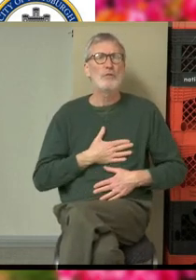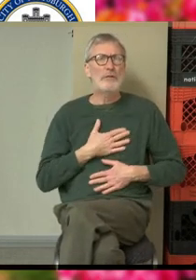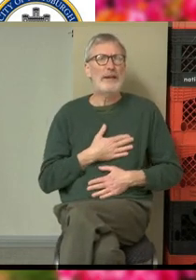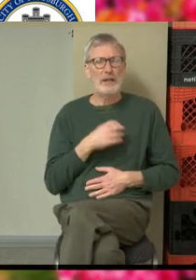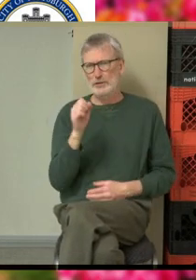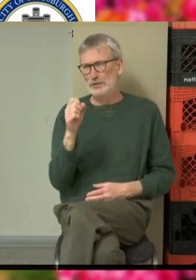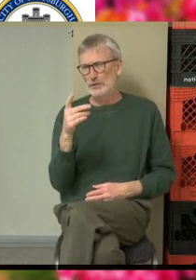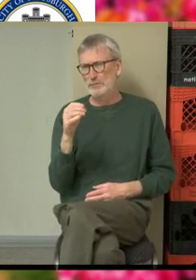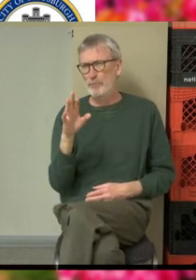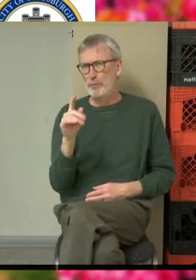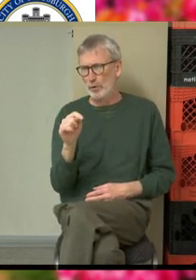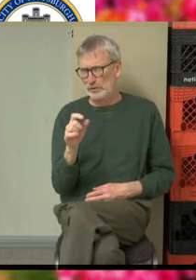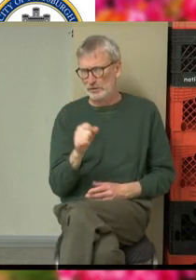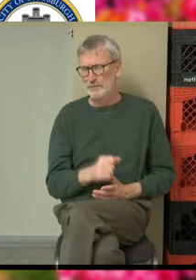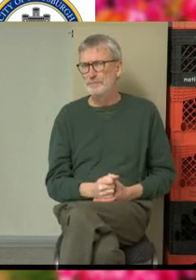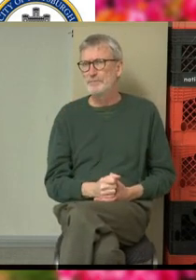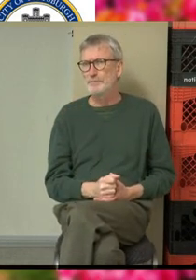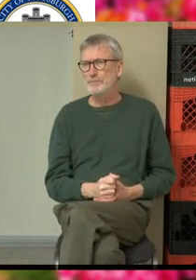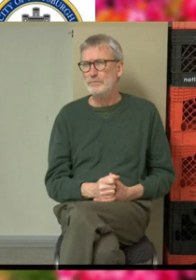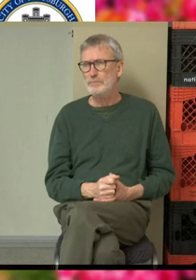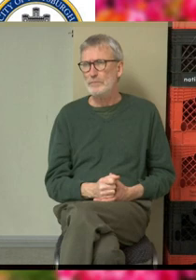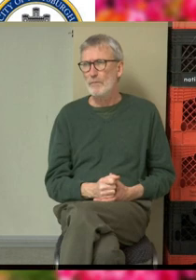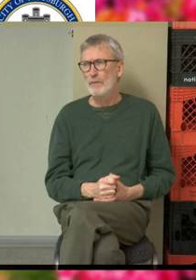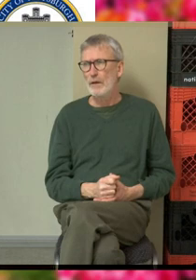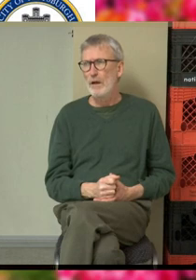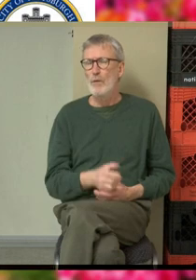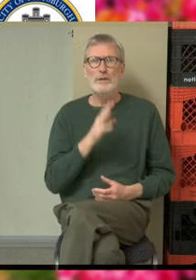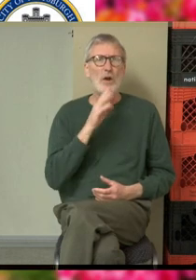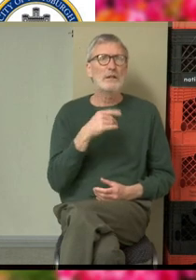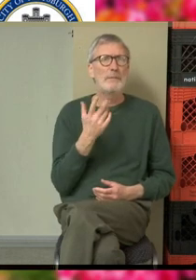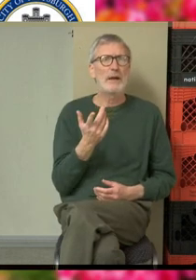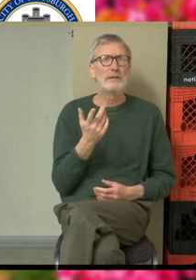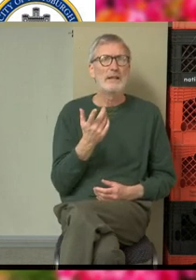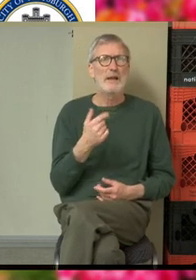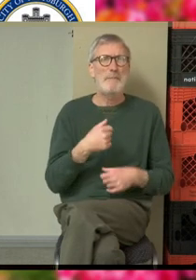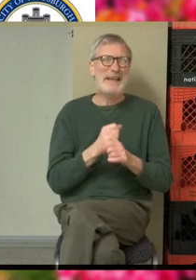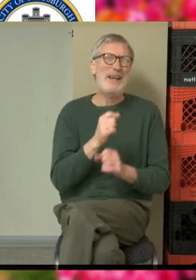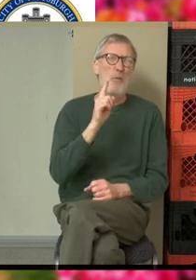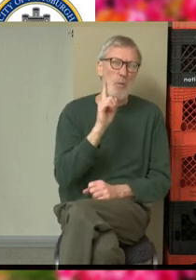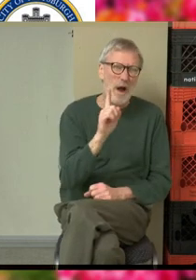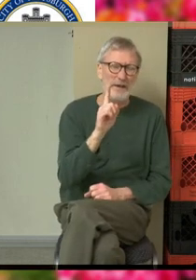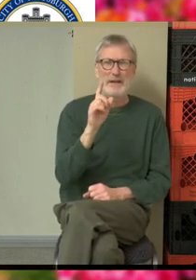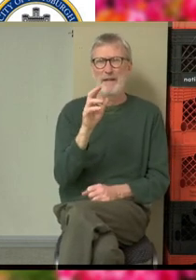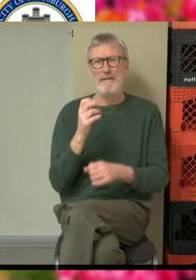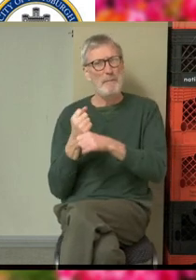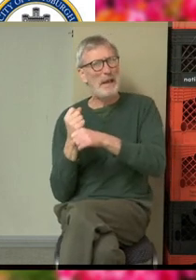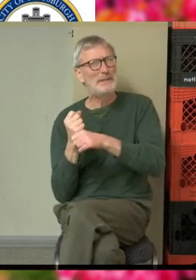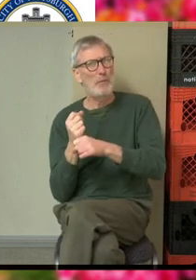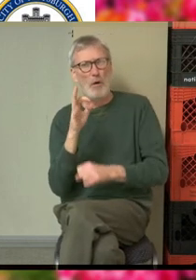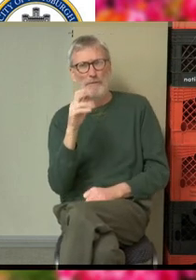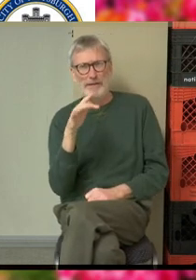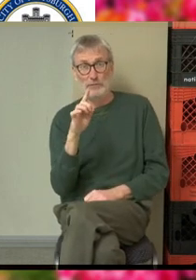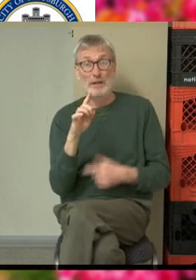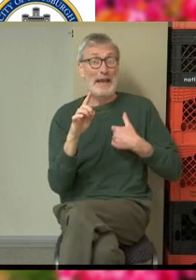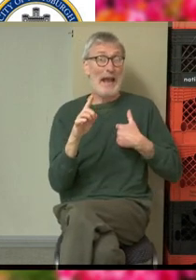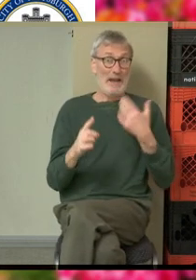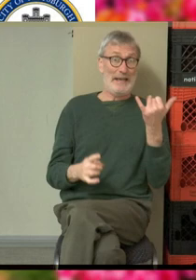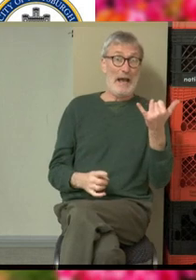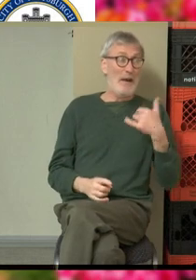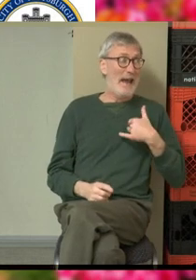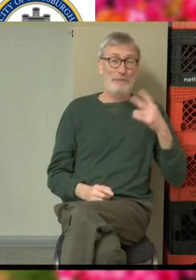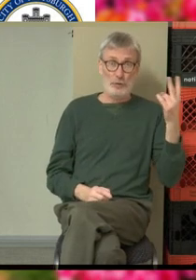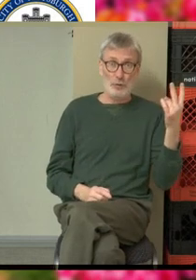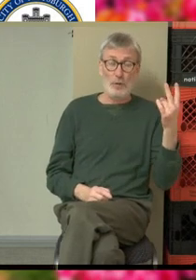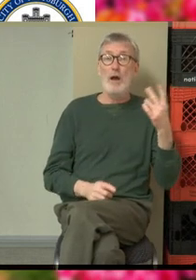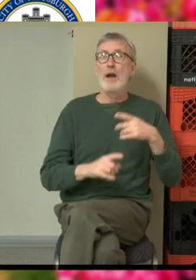sports, we heard to reduce the baseball fields to one field. There's currently two out of Ammon. To add